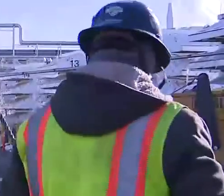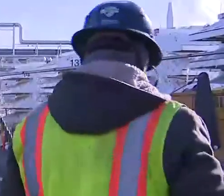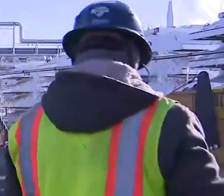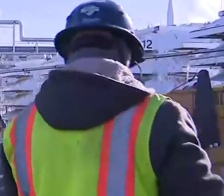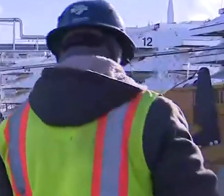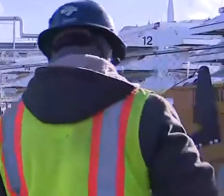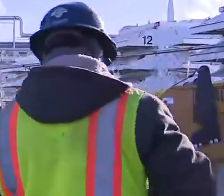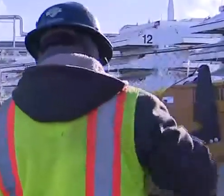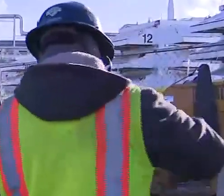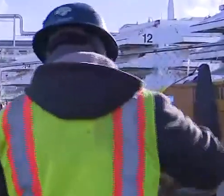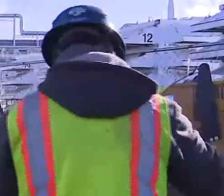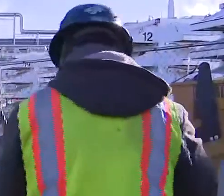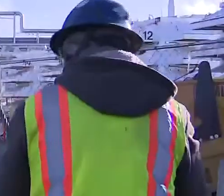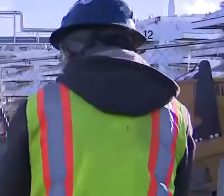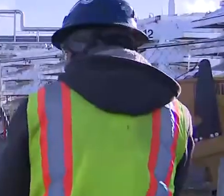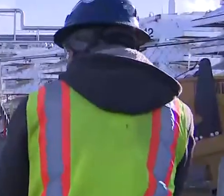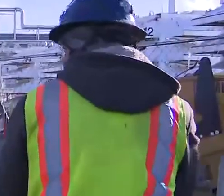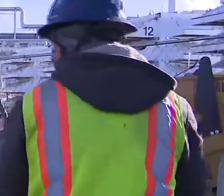Right in the middle or to one side?